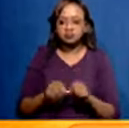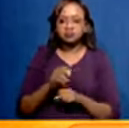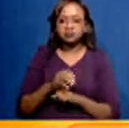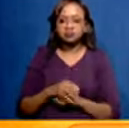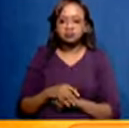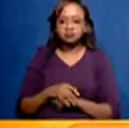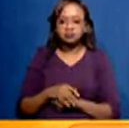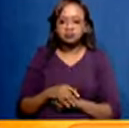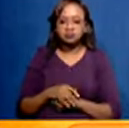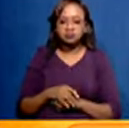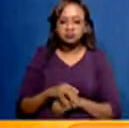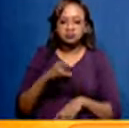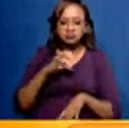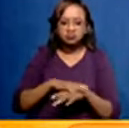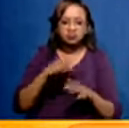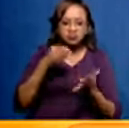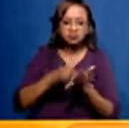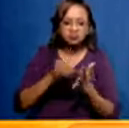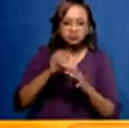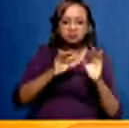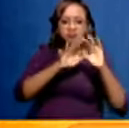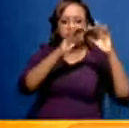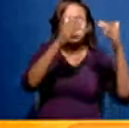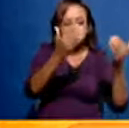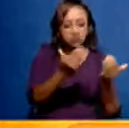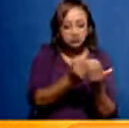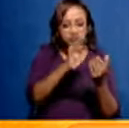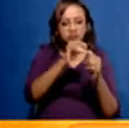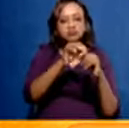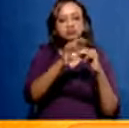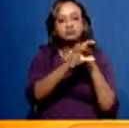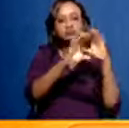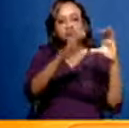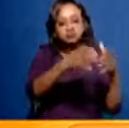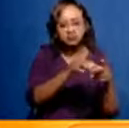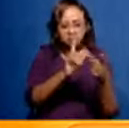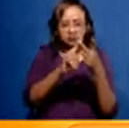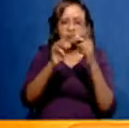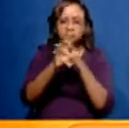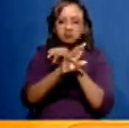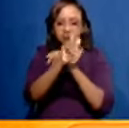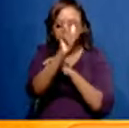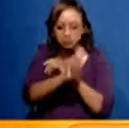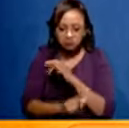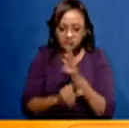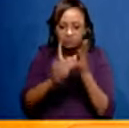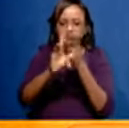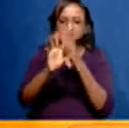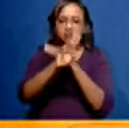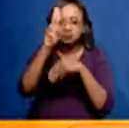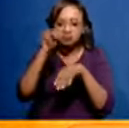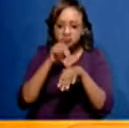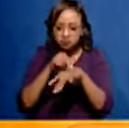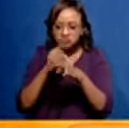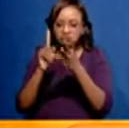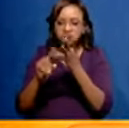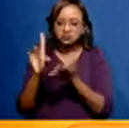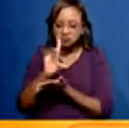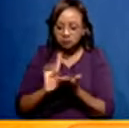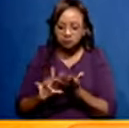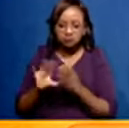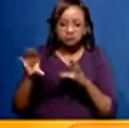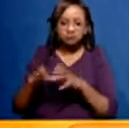streams from the global community, from the regional community, from the national community, from the local community to fit the bill of the